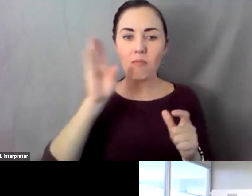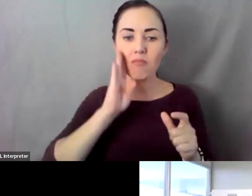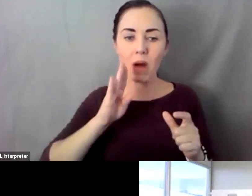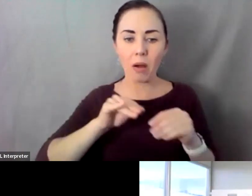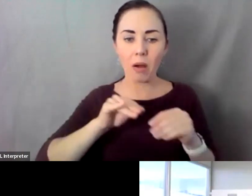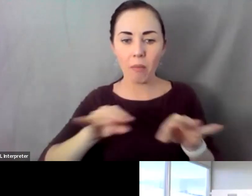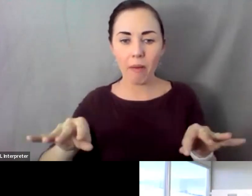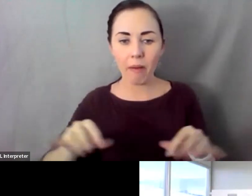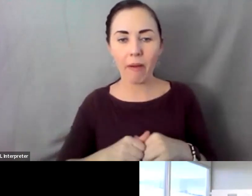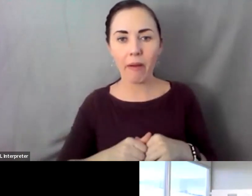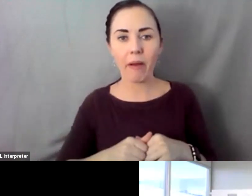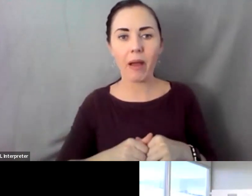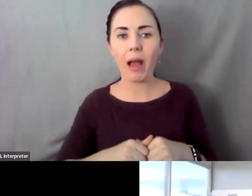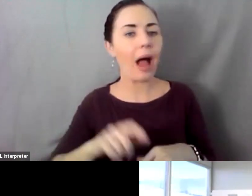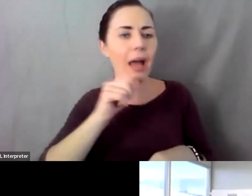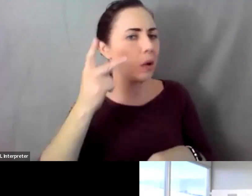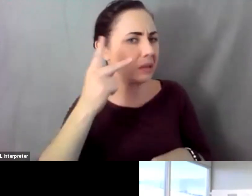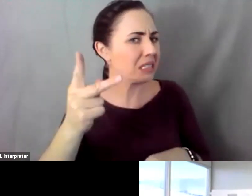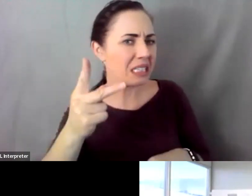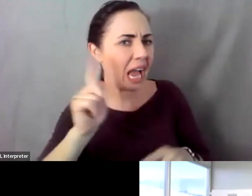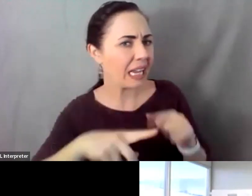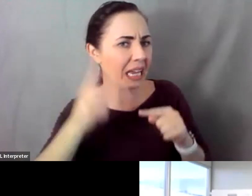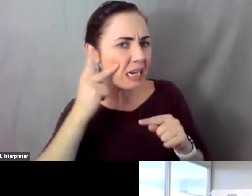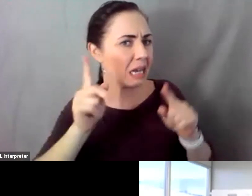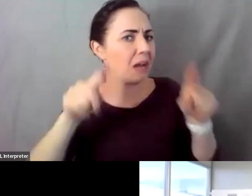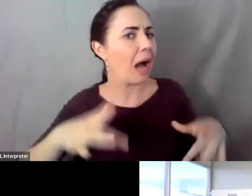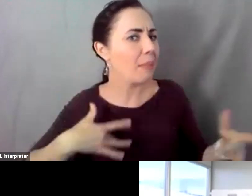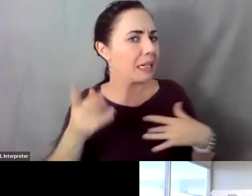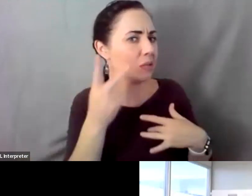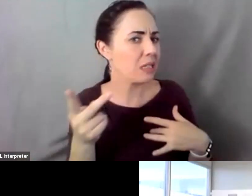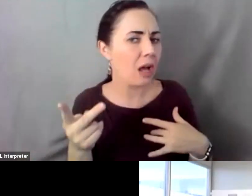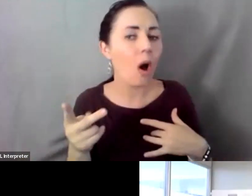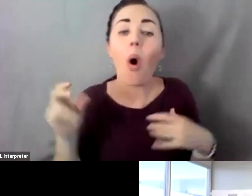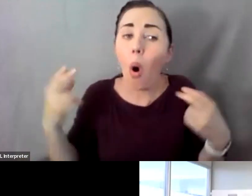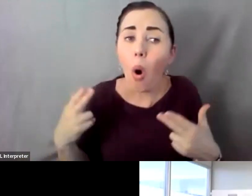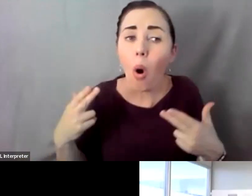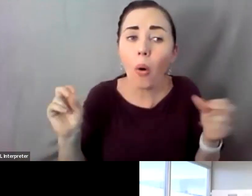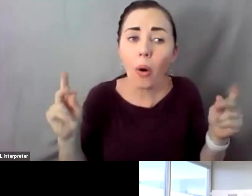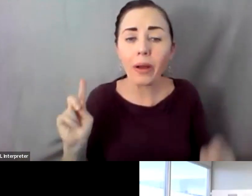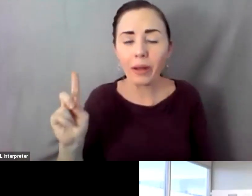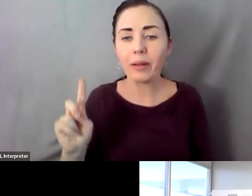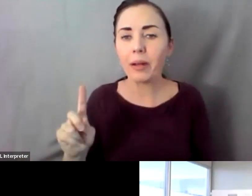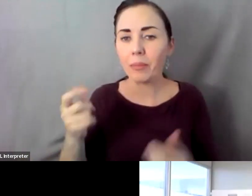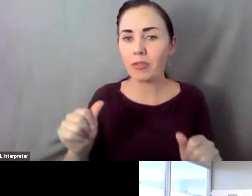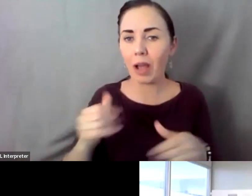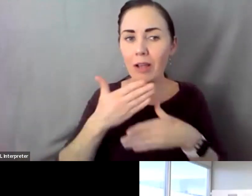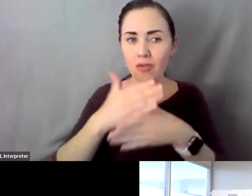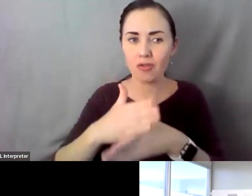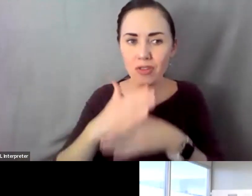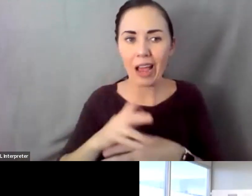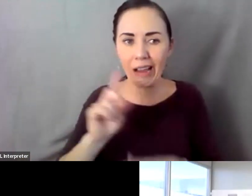your screen, Miss Aranga? I don't see anything yet, but I'm excited to see what you're seeing. Okay. I'm trying to share my